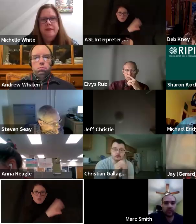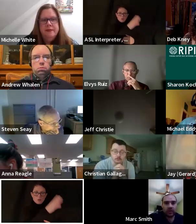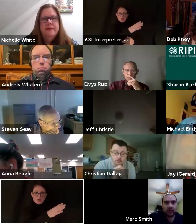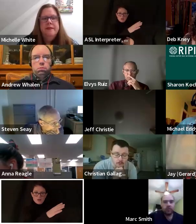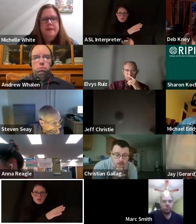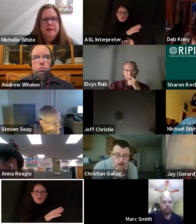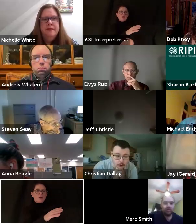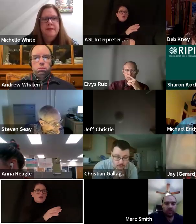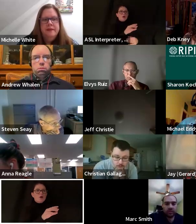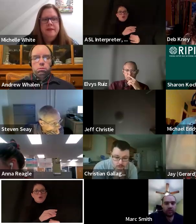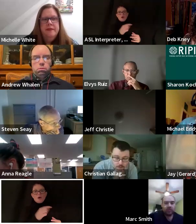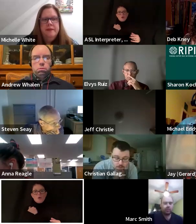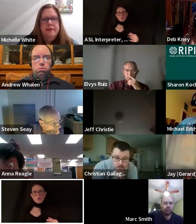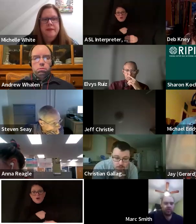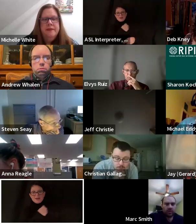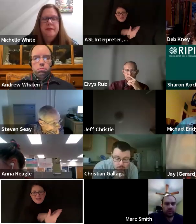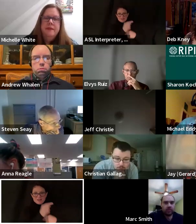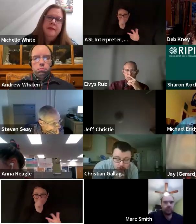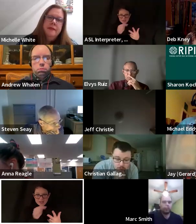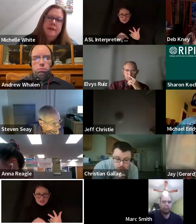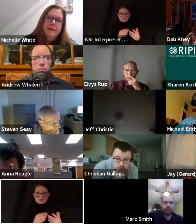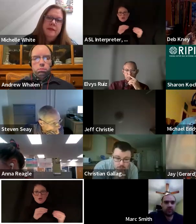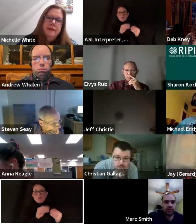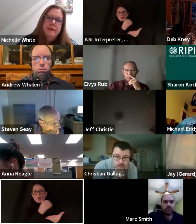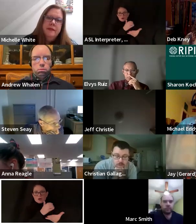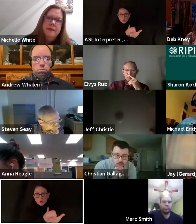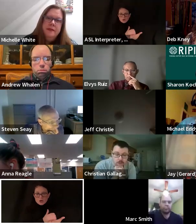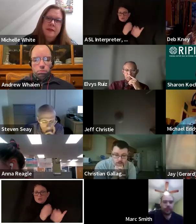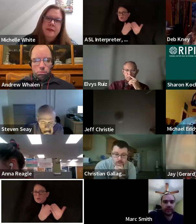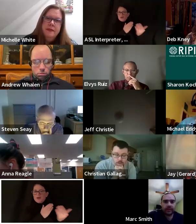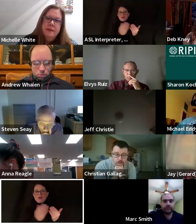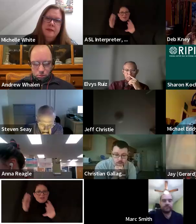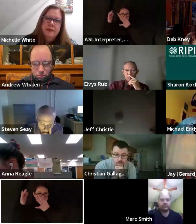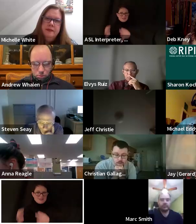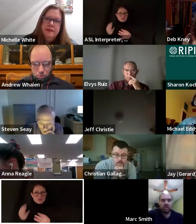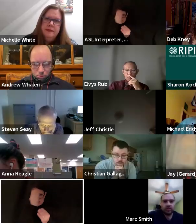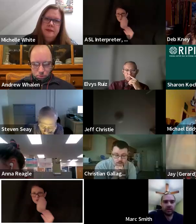you can do, here's something we're going to give you, or here's some other places. Whatever it ends up being,